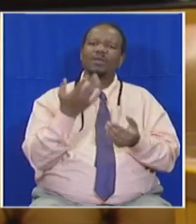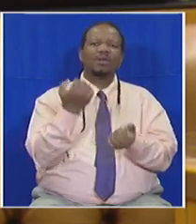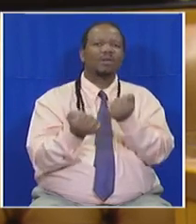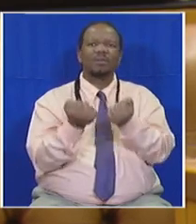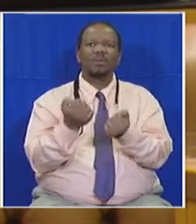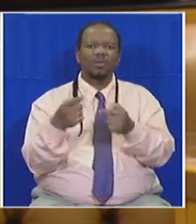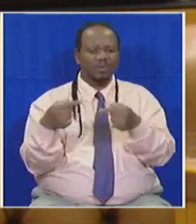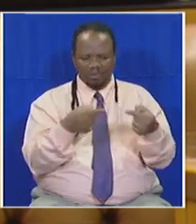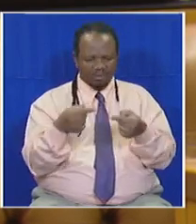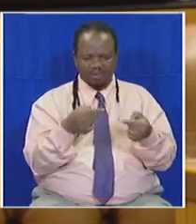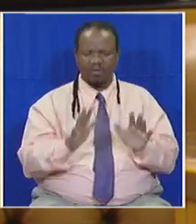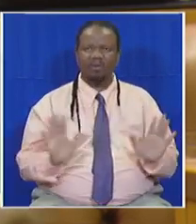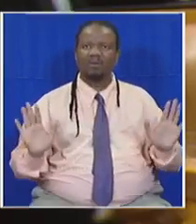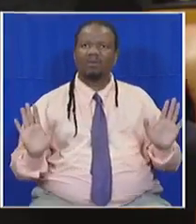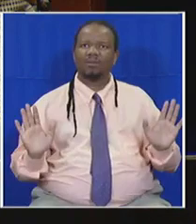debate.